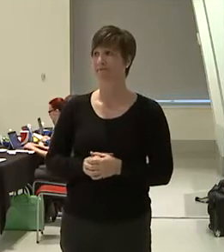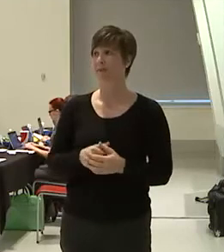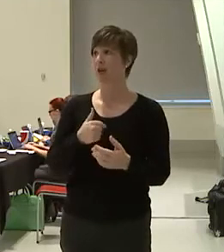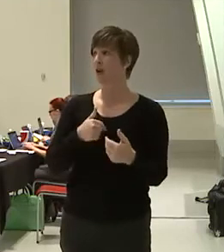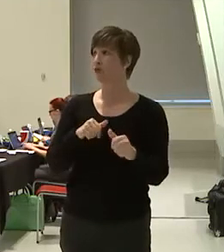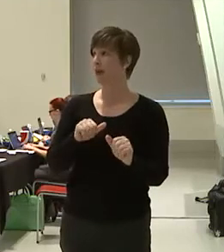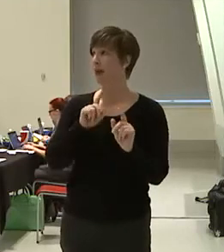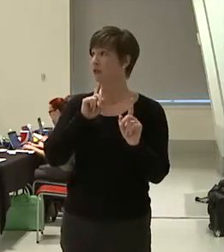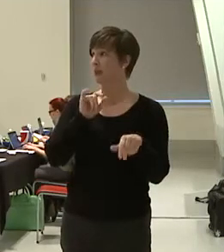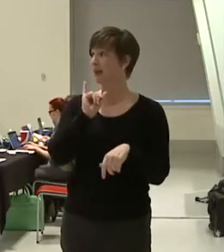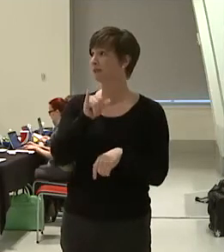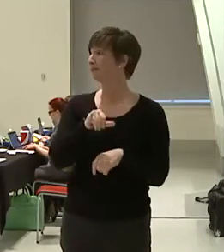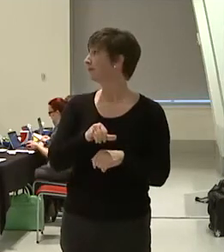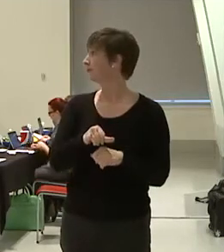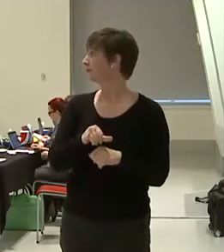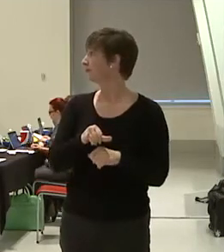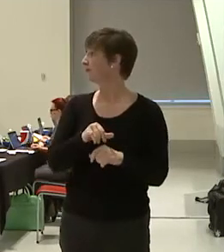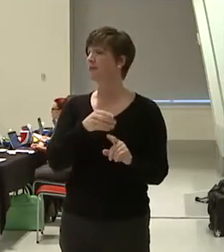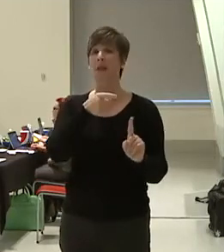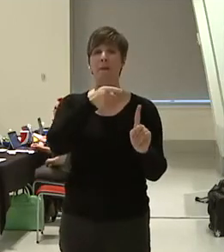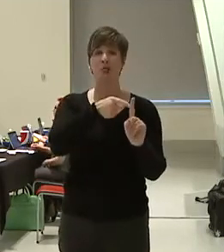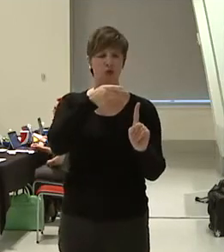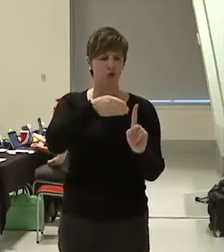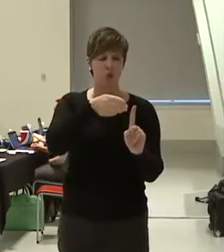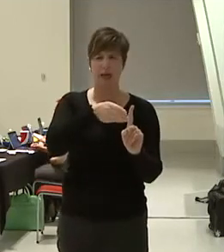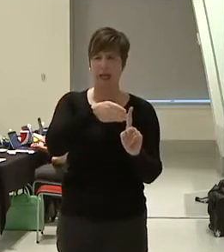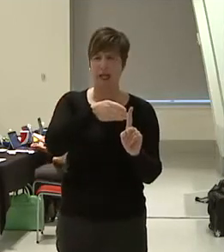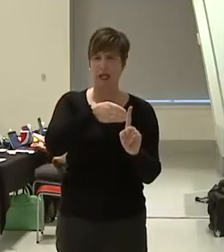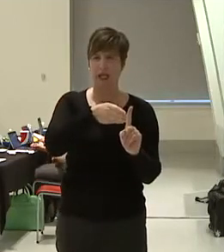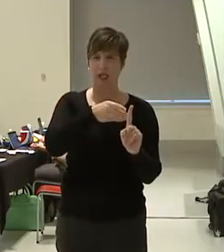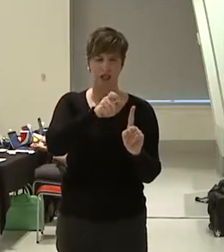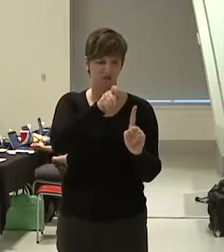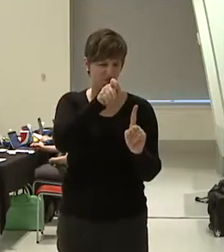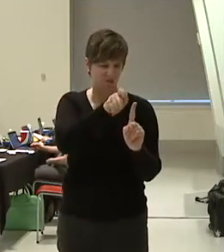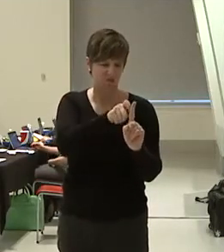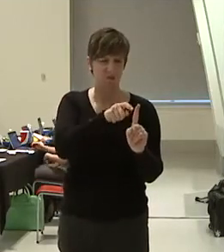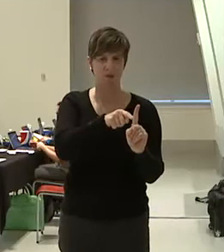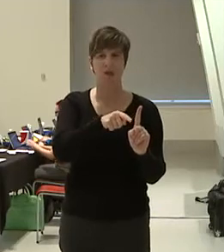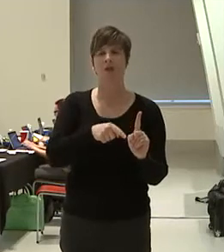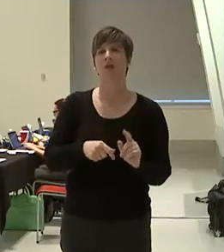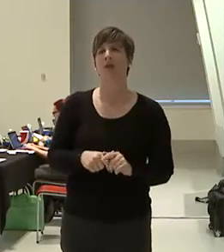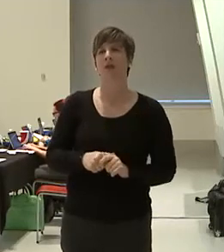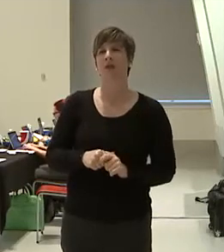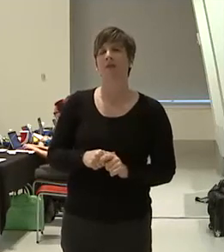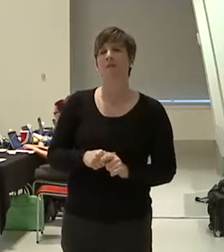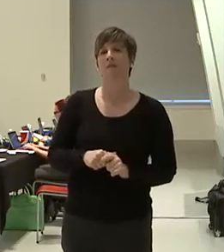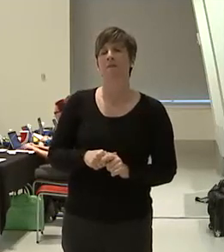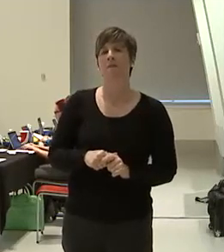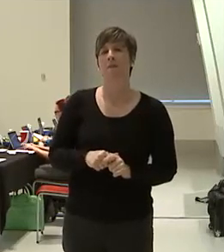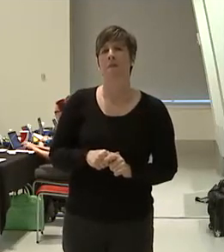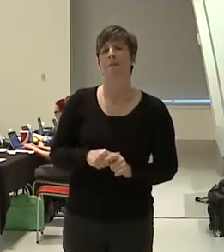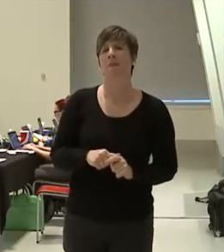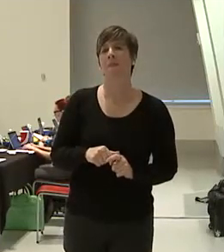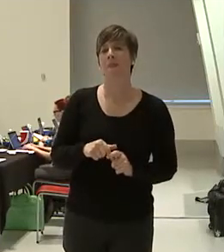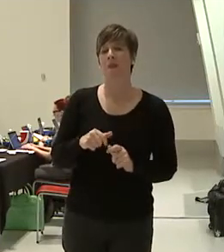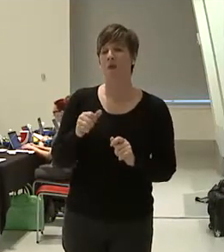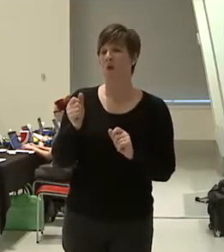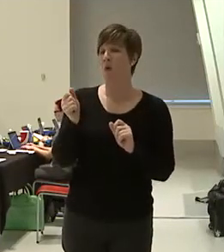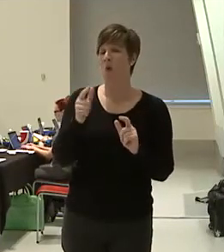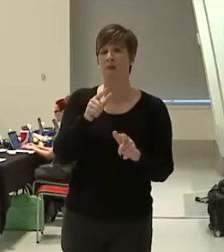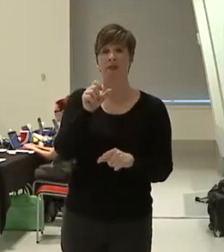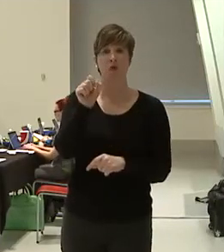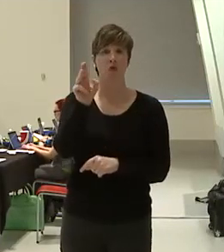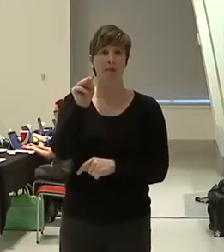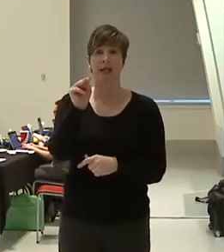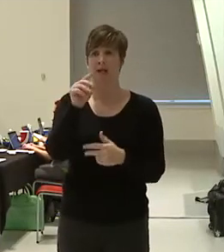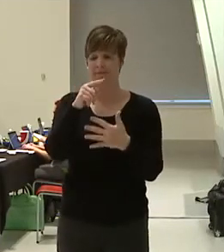at the targeting one also. And I think that because all of these social media